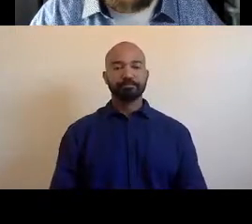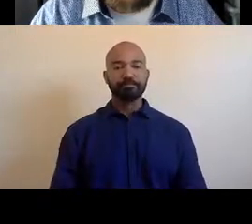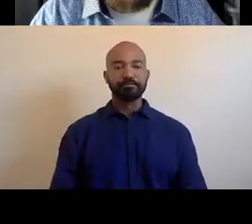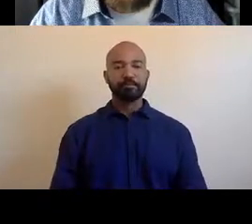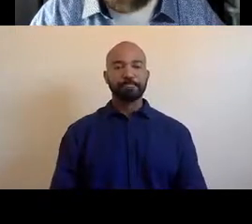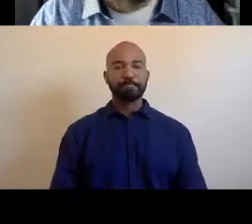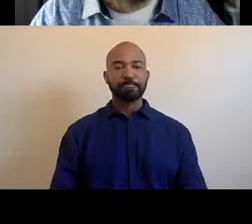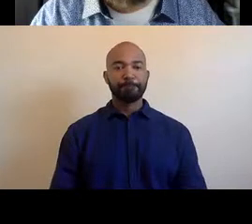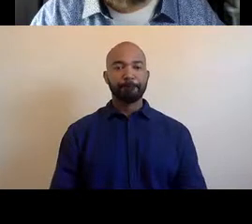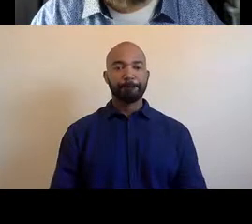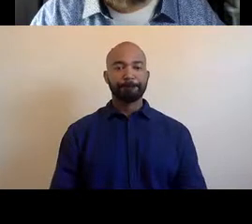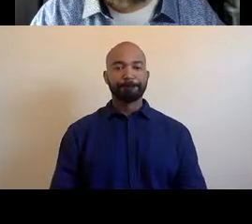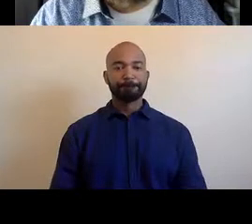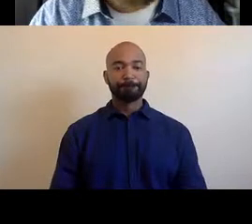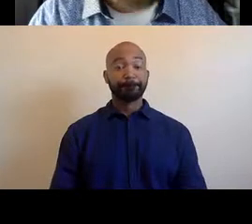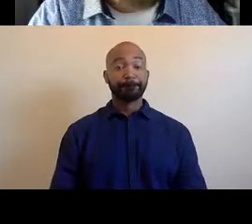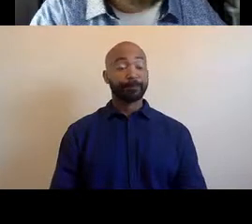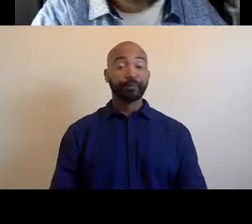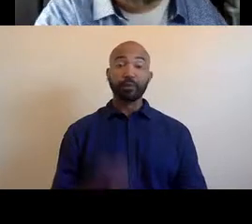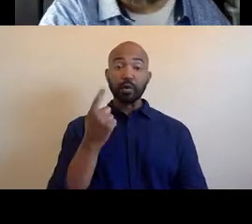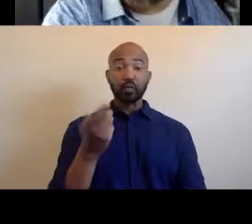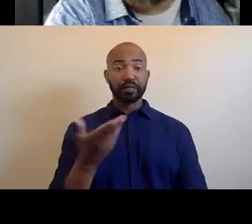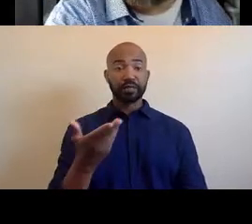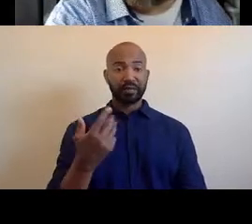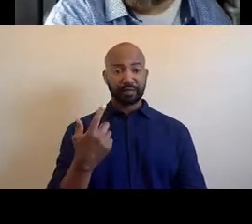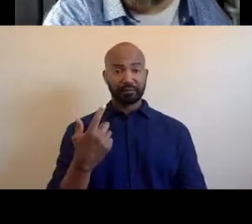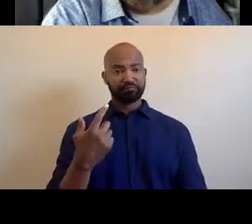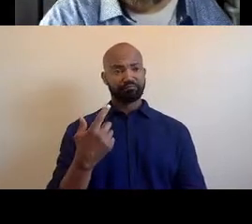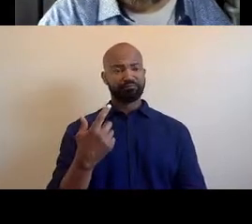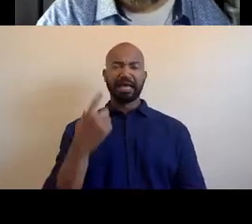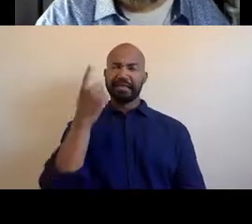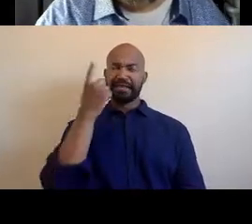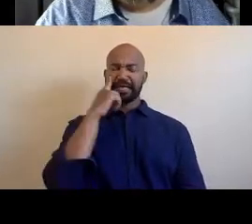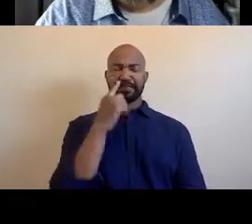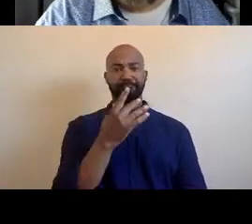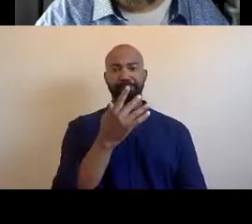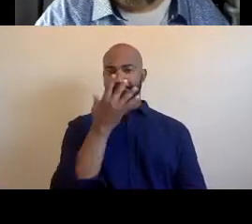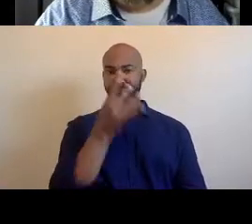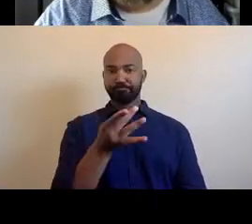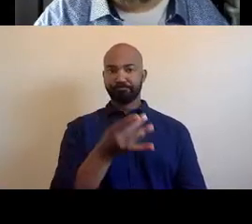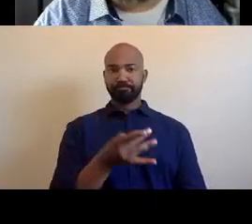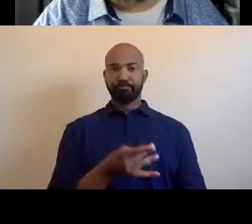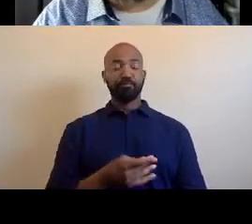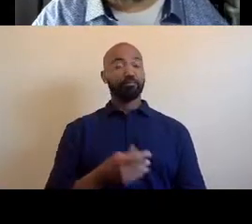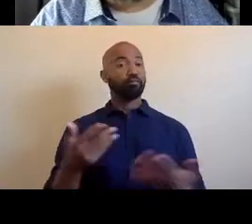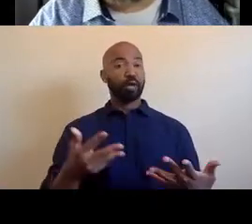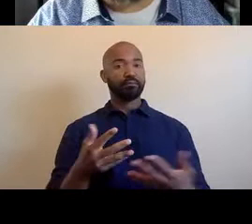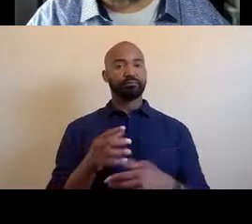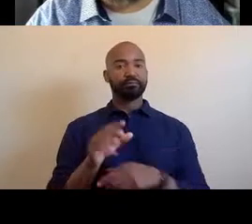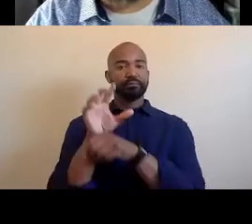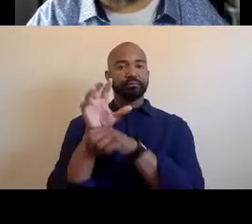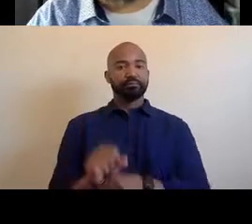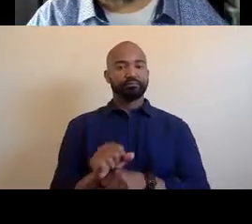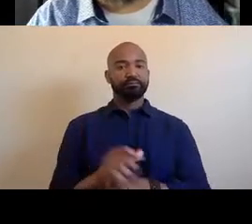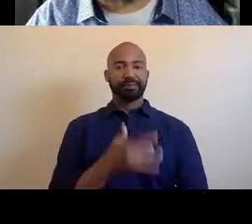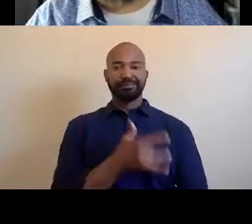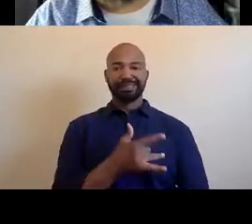So one thing that I find super interesting is habits and the patterns